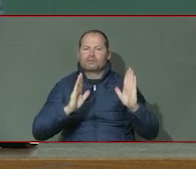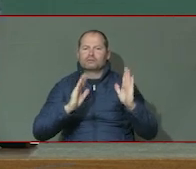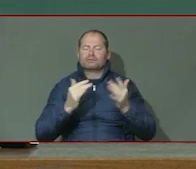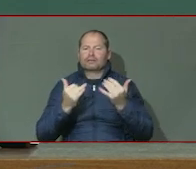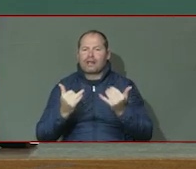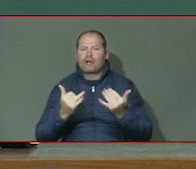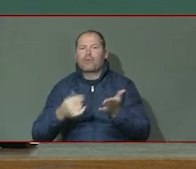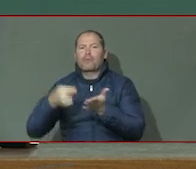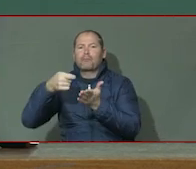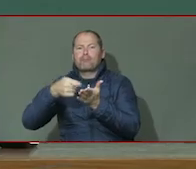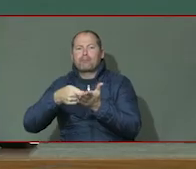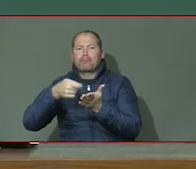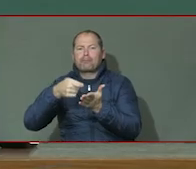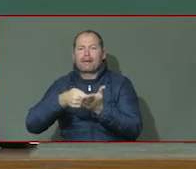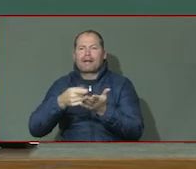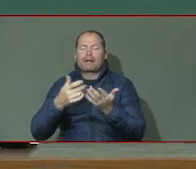or the